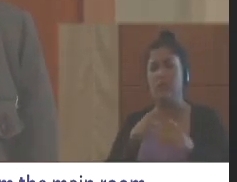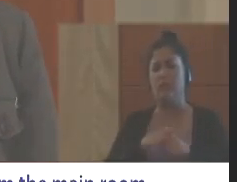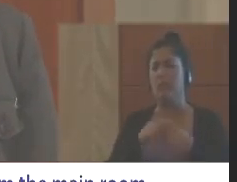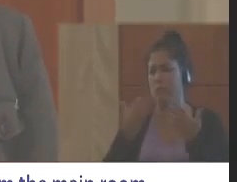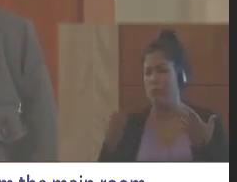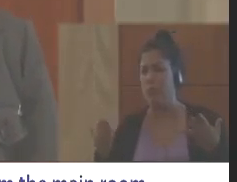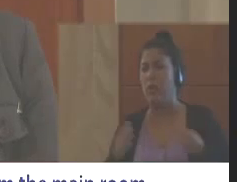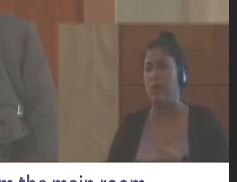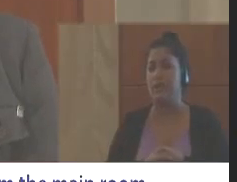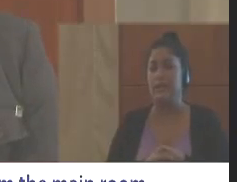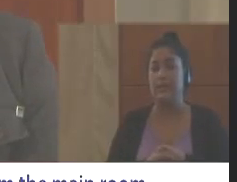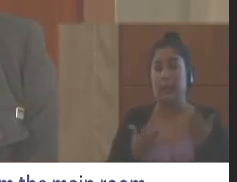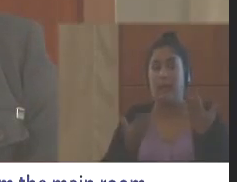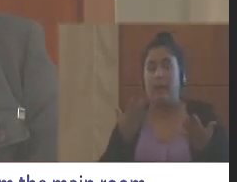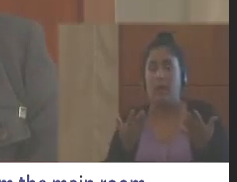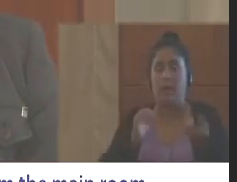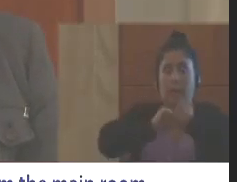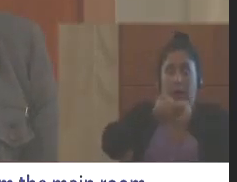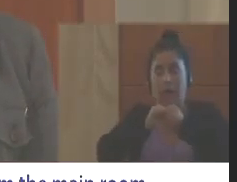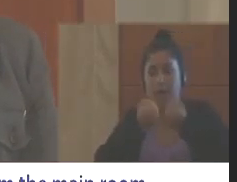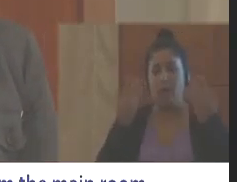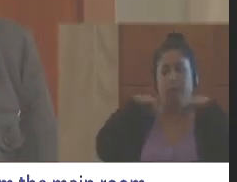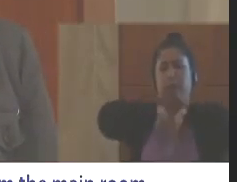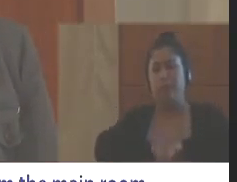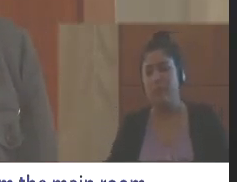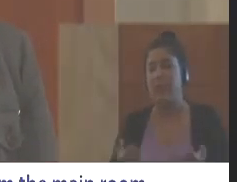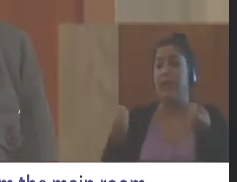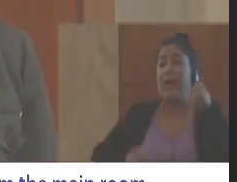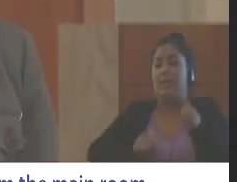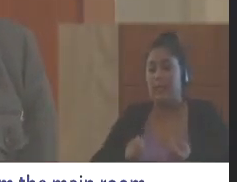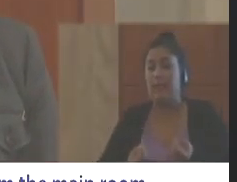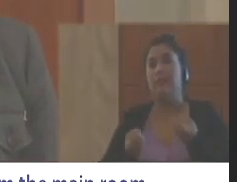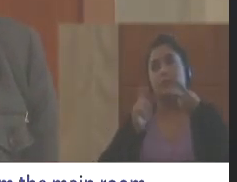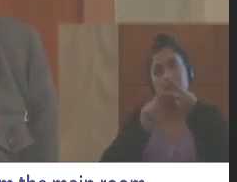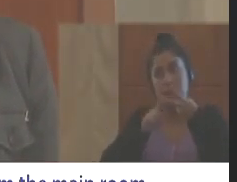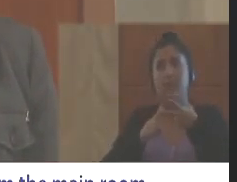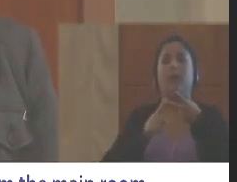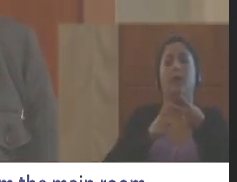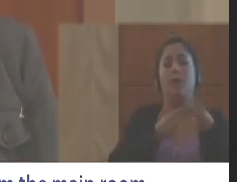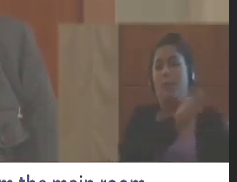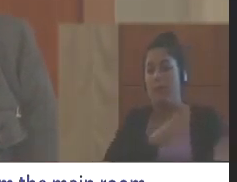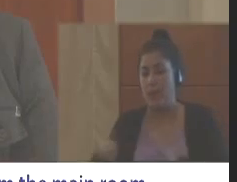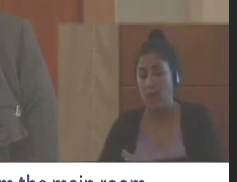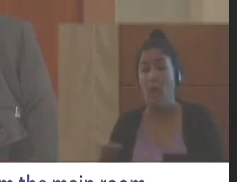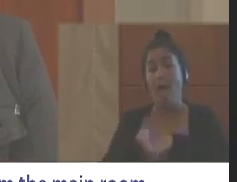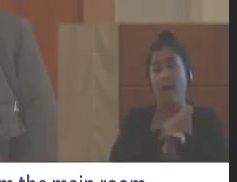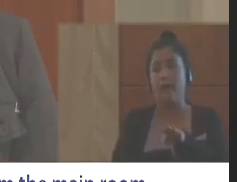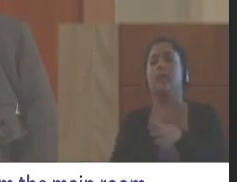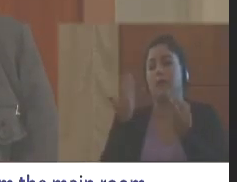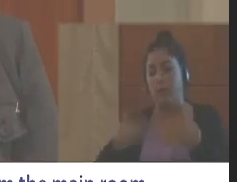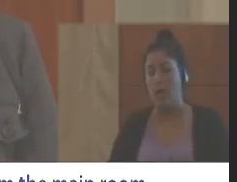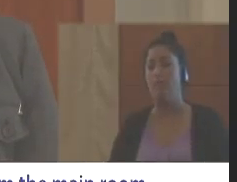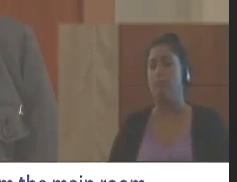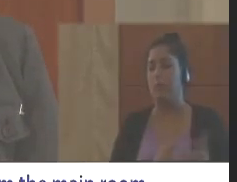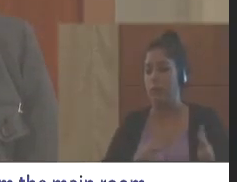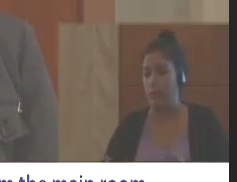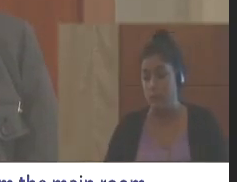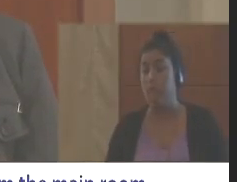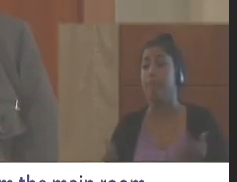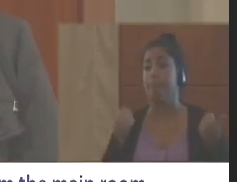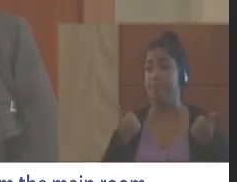a disaster, but at the same time, not only thinking of being prepared to respond,